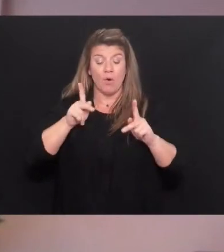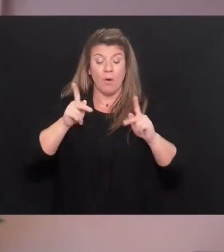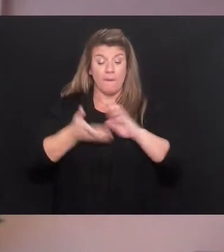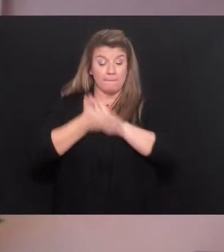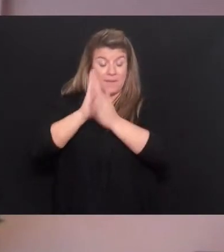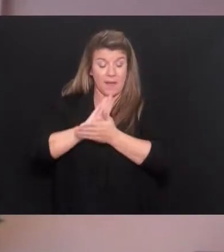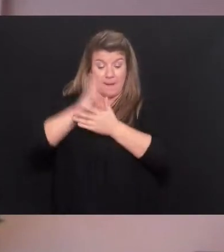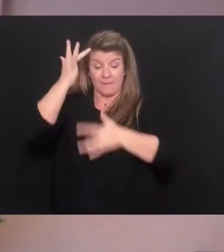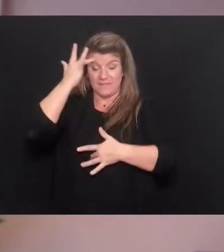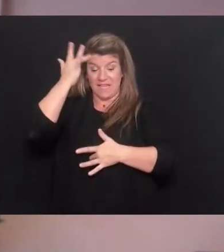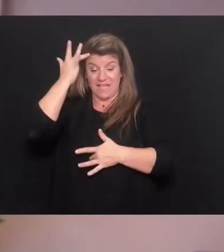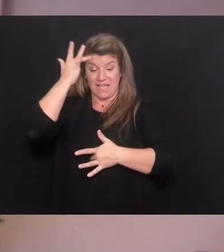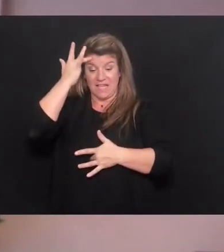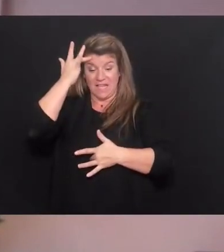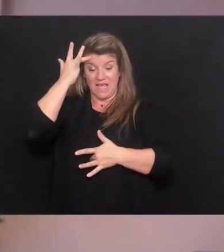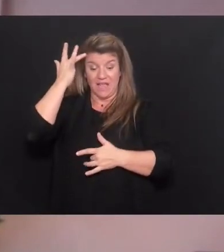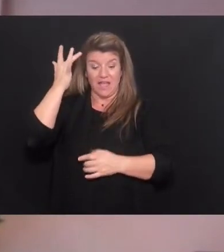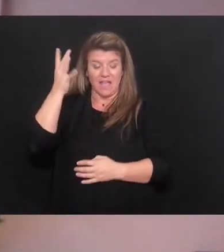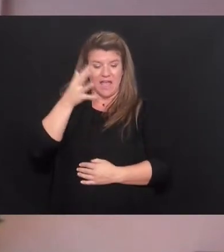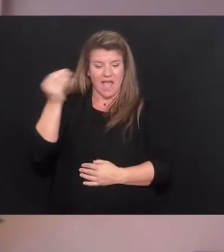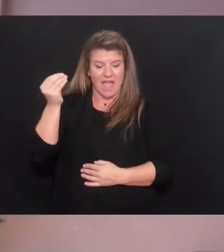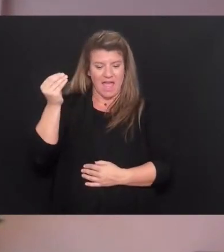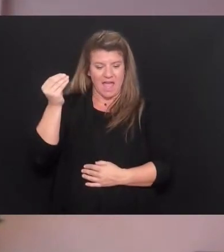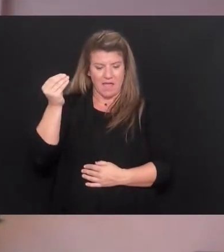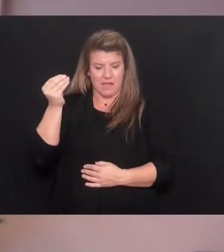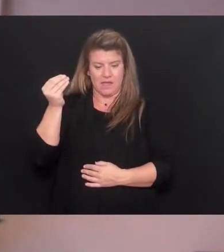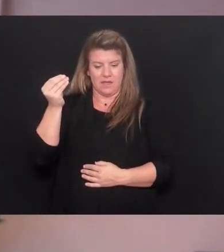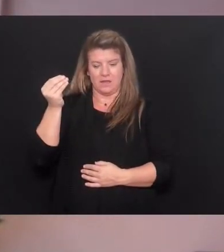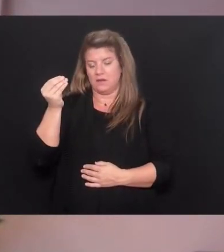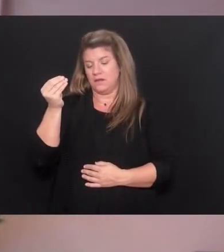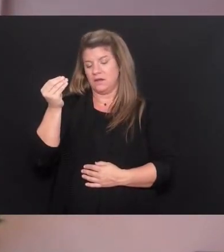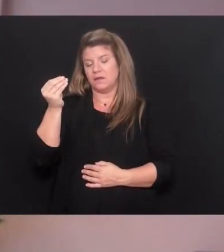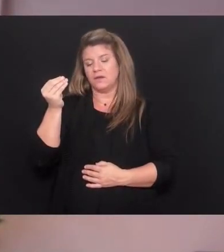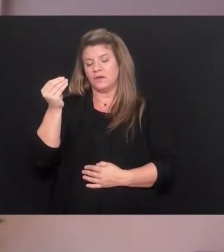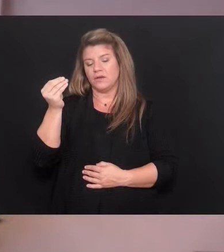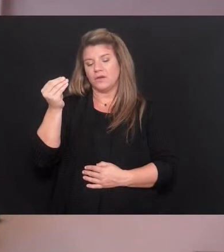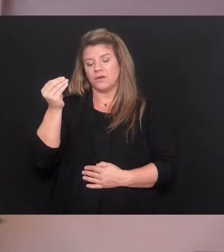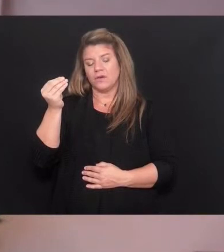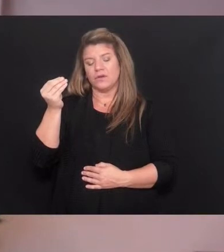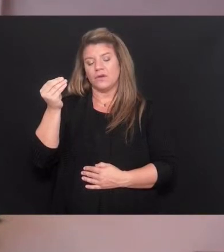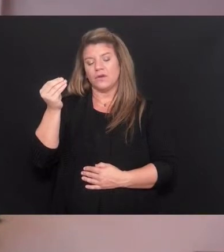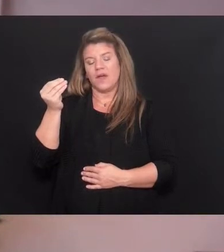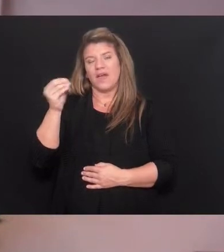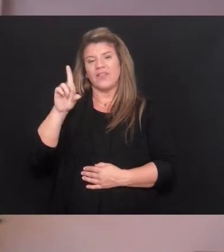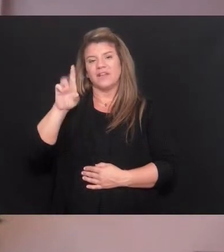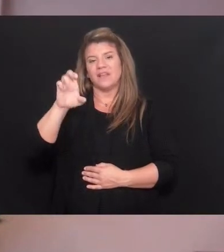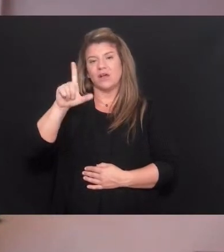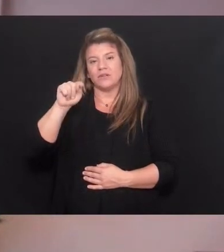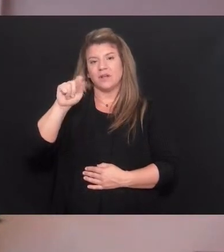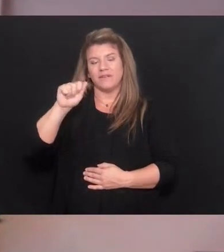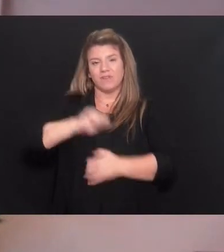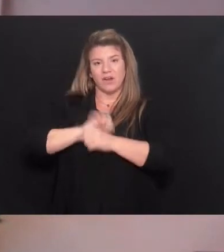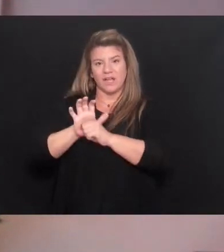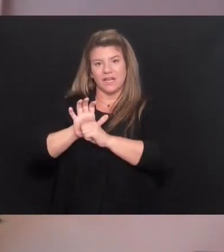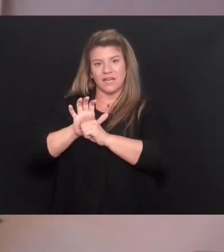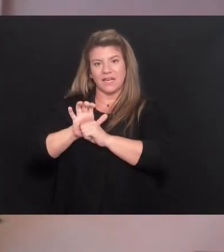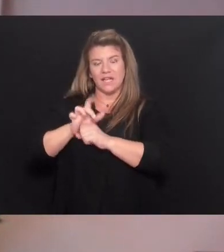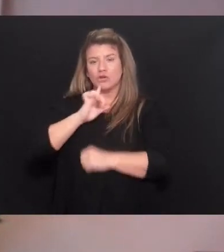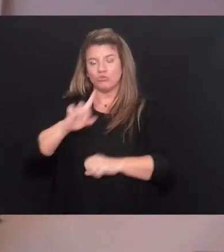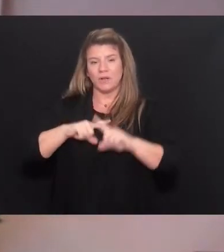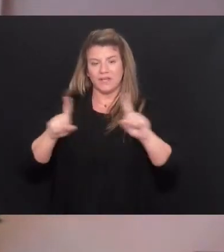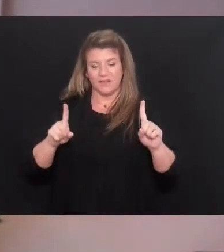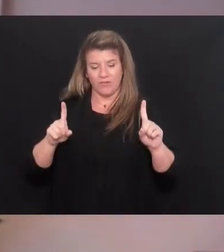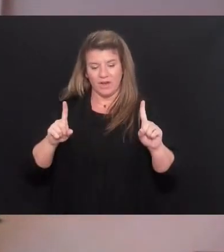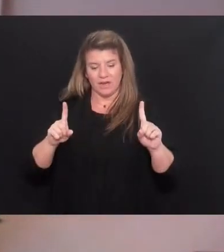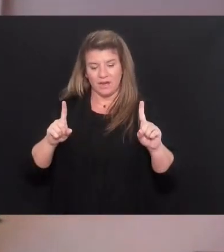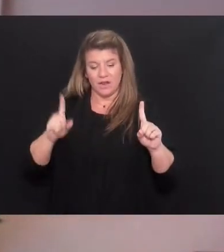entry into the body, these antibodies don't work nearly as well. And the Delta variant is really different because it